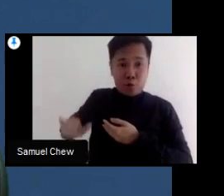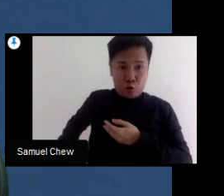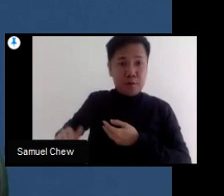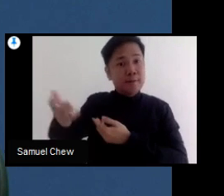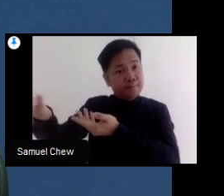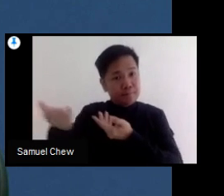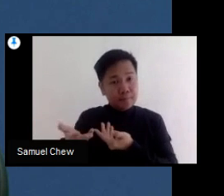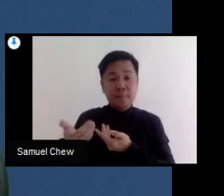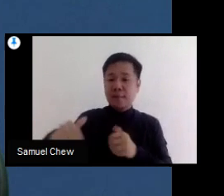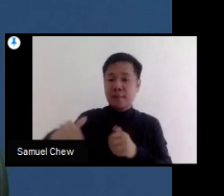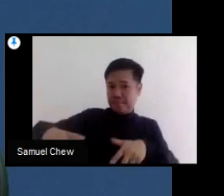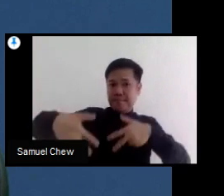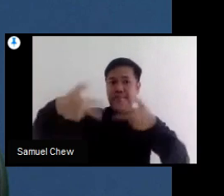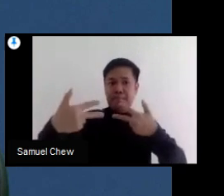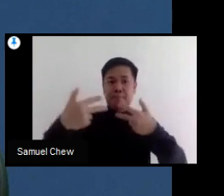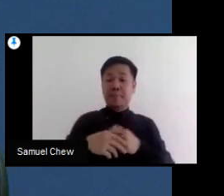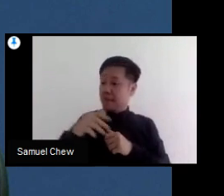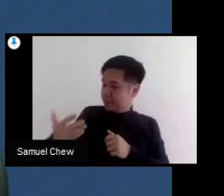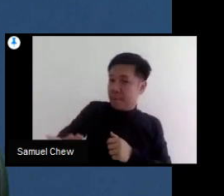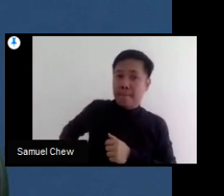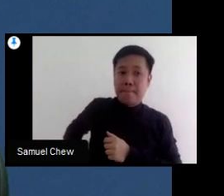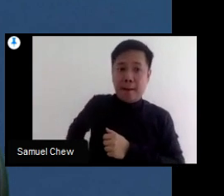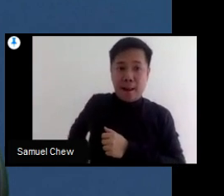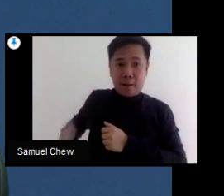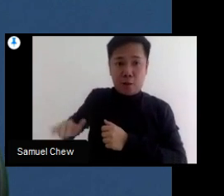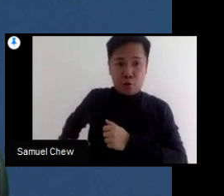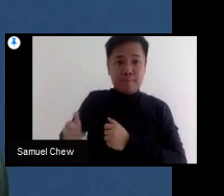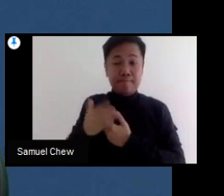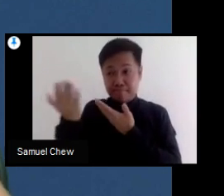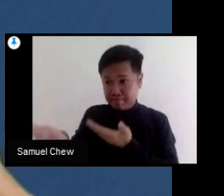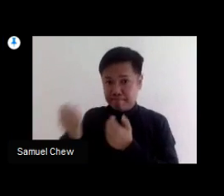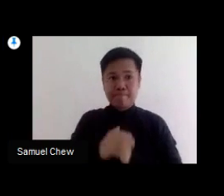Kudo platform. Bangladesh, you have the floor.